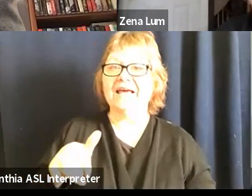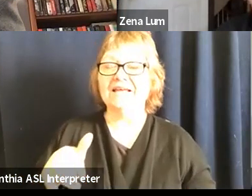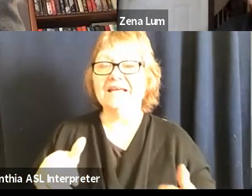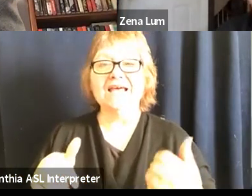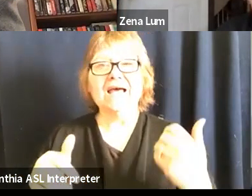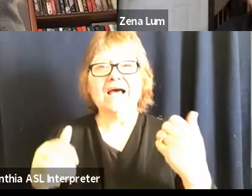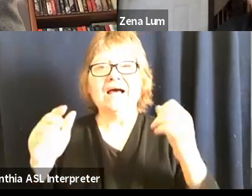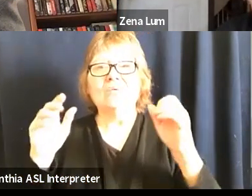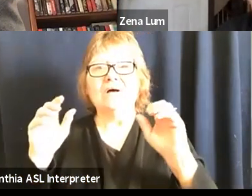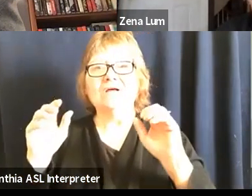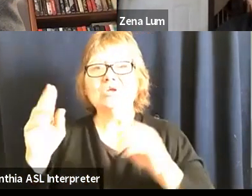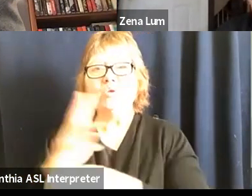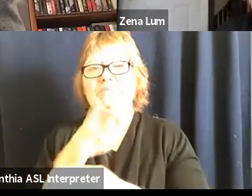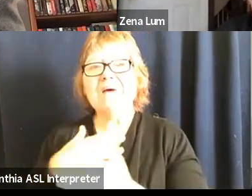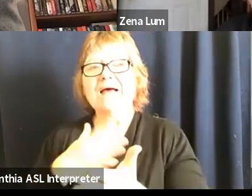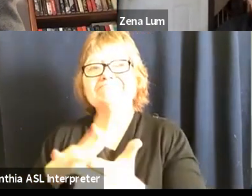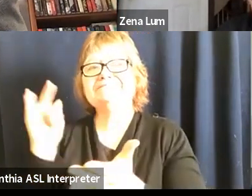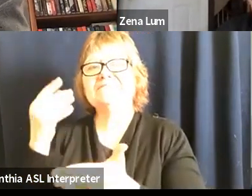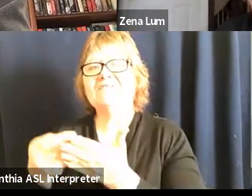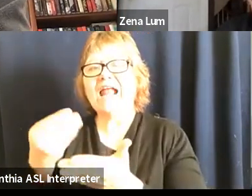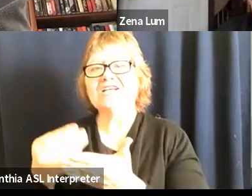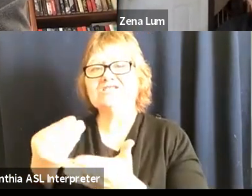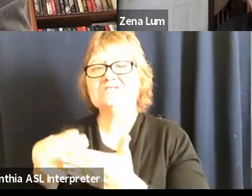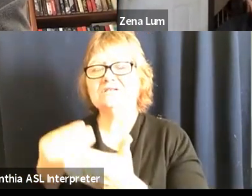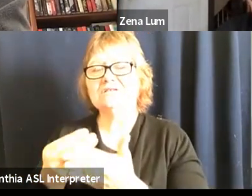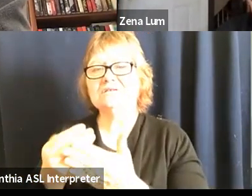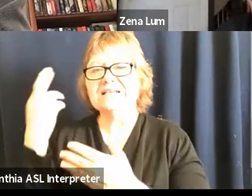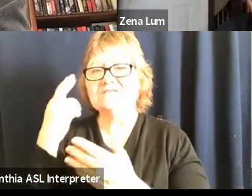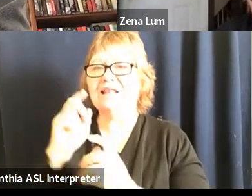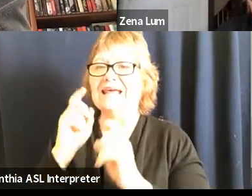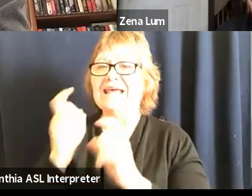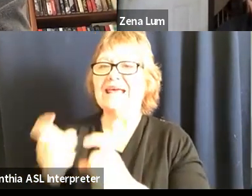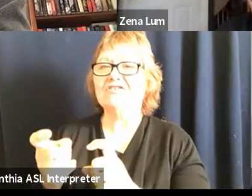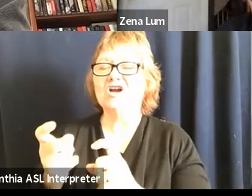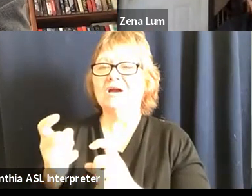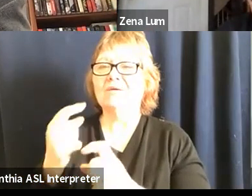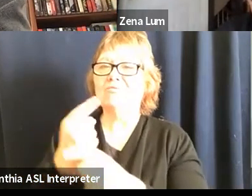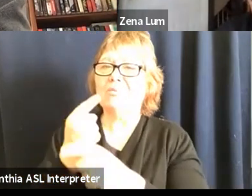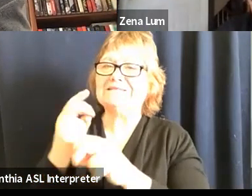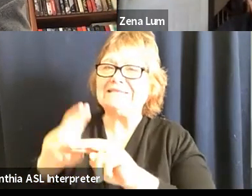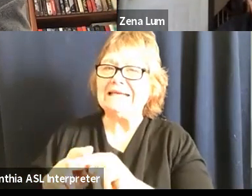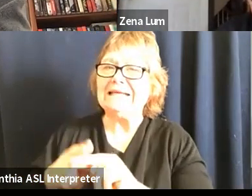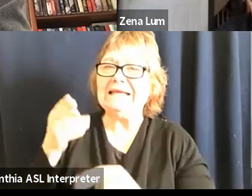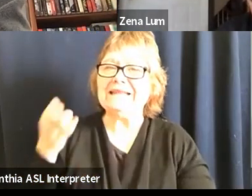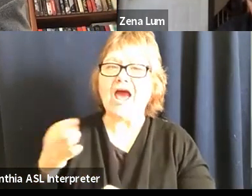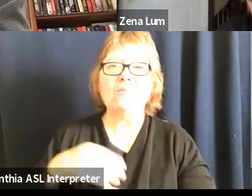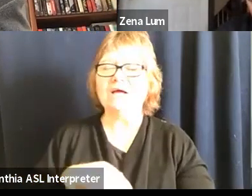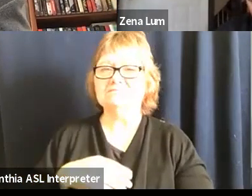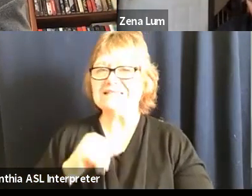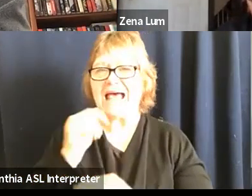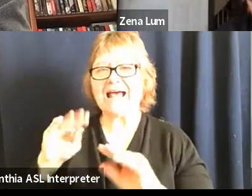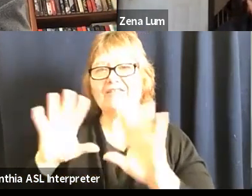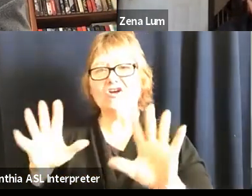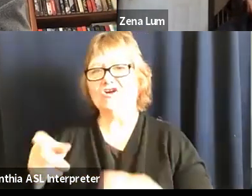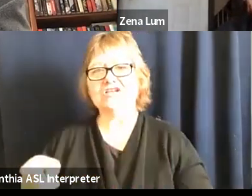means to really, you know, give her seat there when, you know, it's not clear to me now that